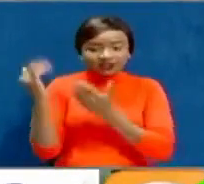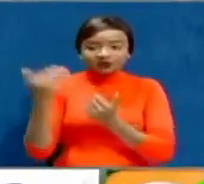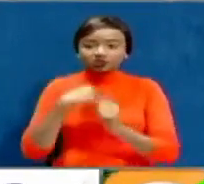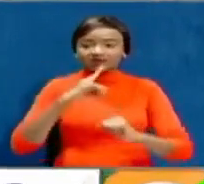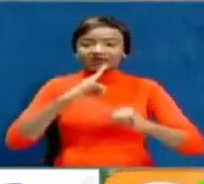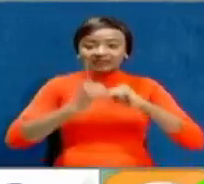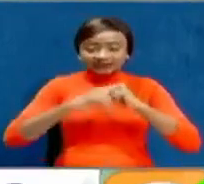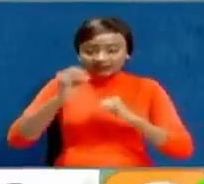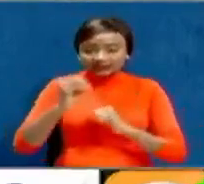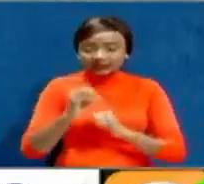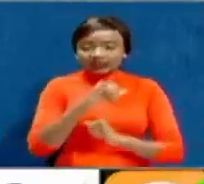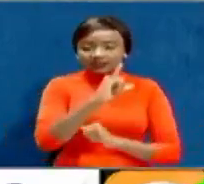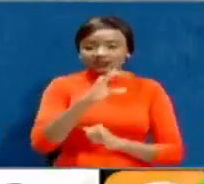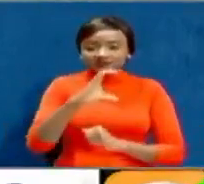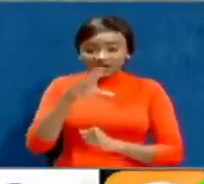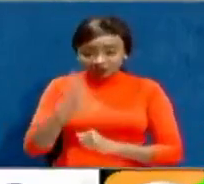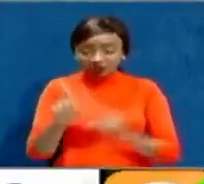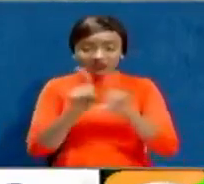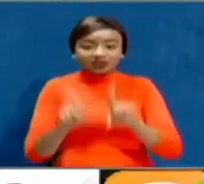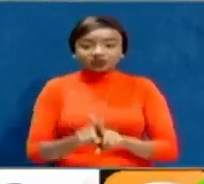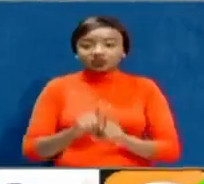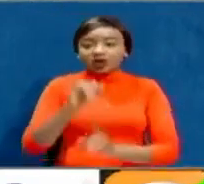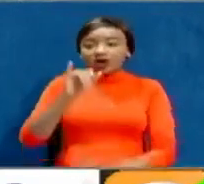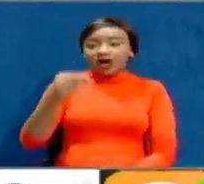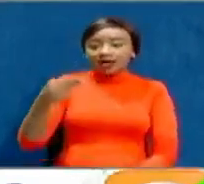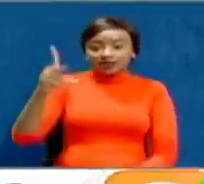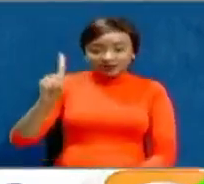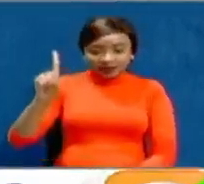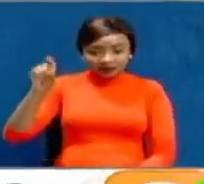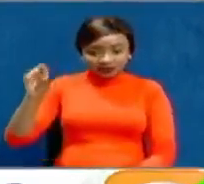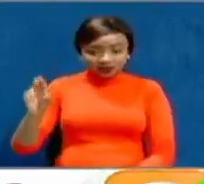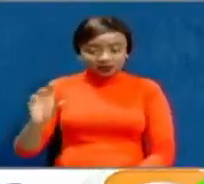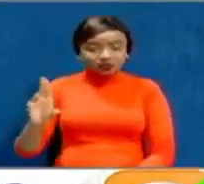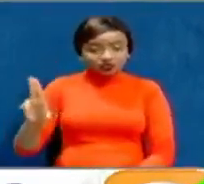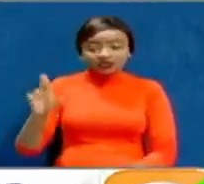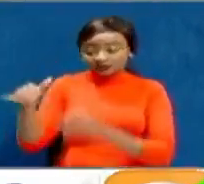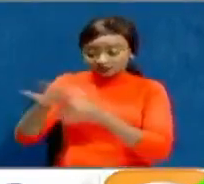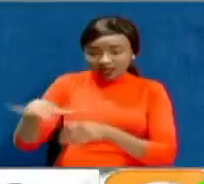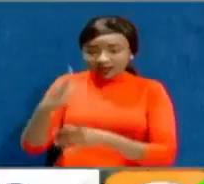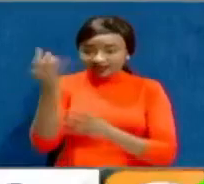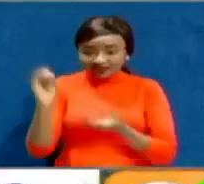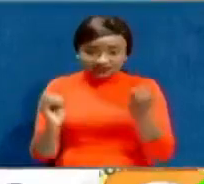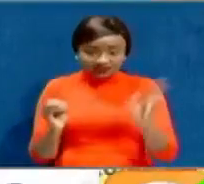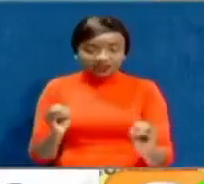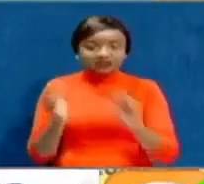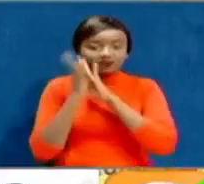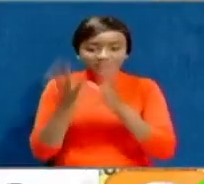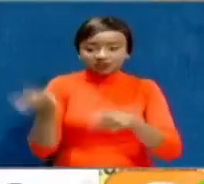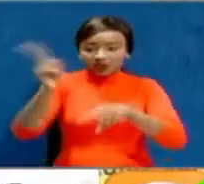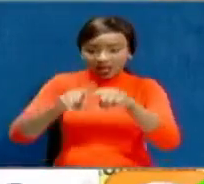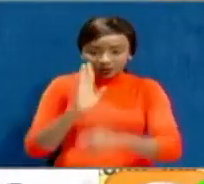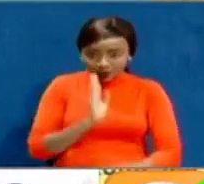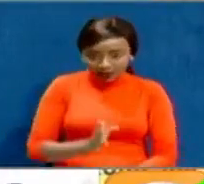60 intensive care unit and high dependency unit beds, with installation of an additional 30 within the next 2 weeks.